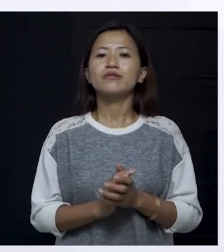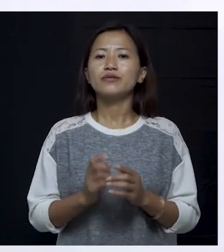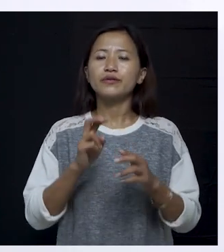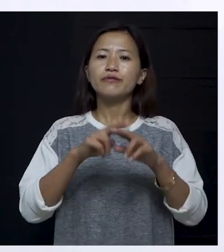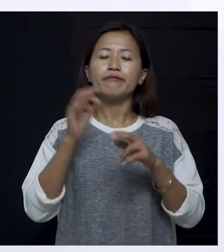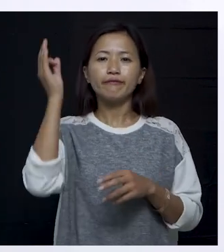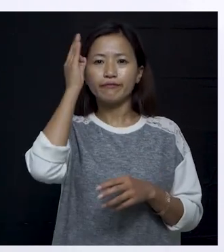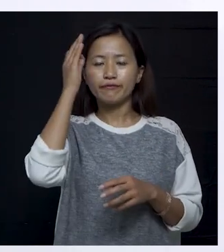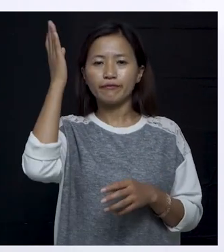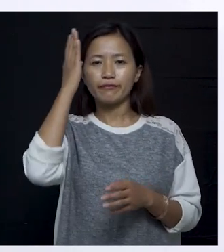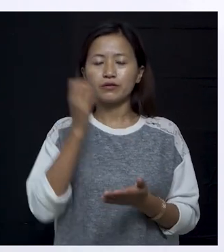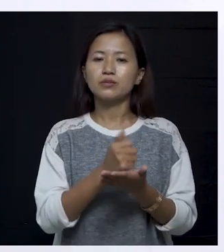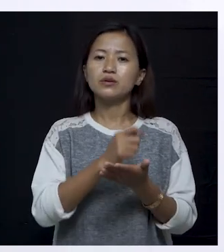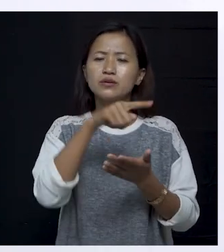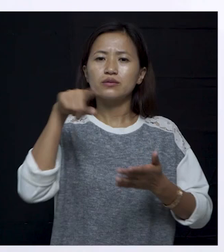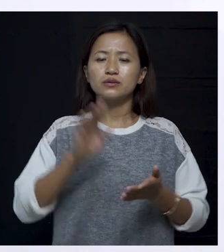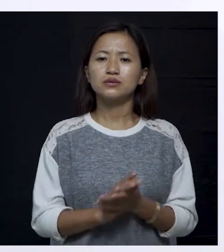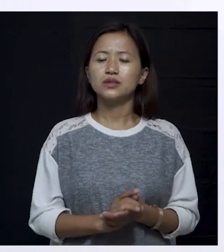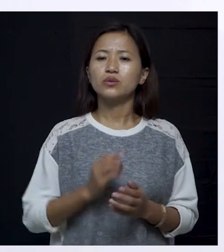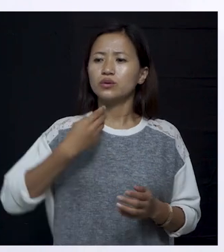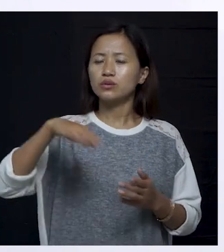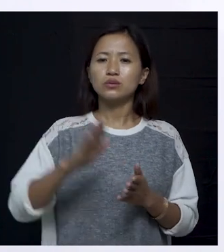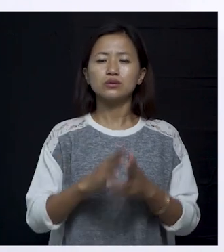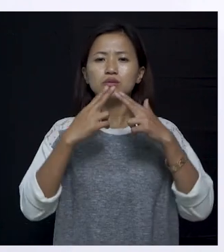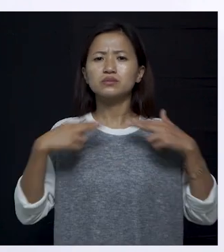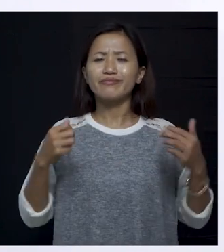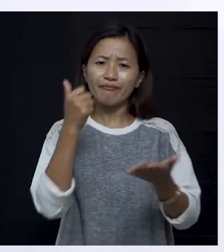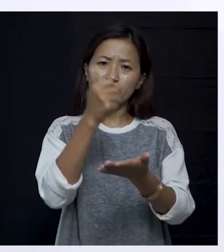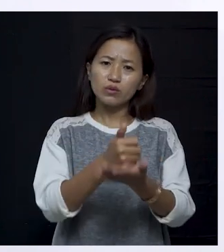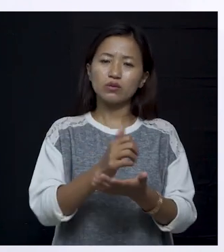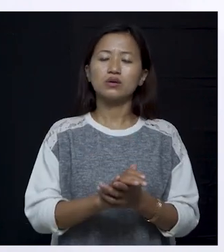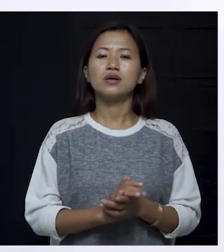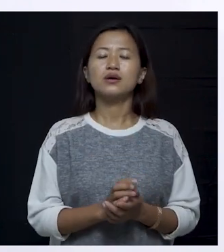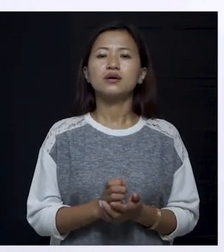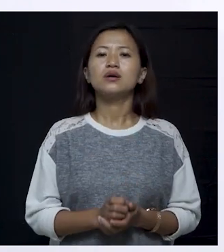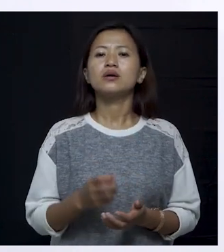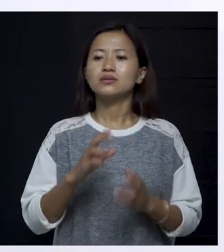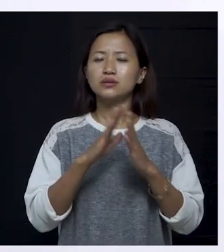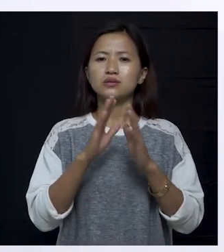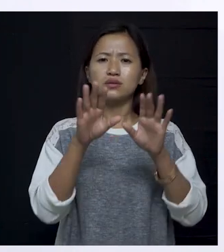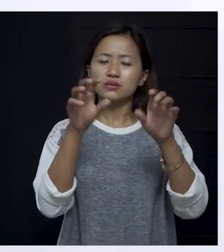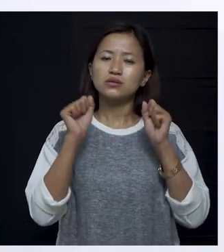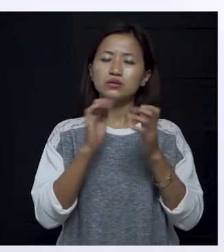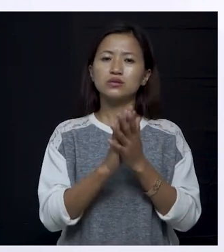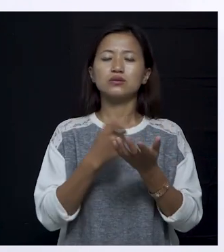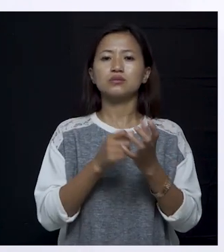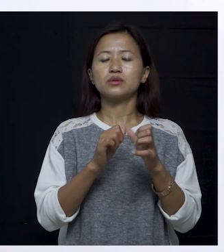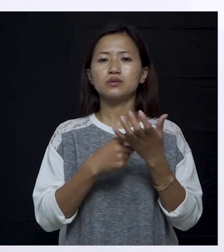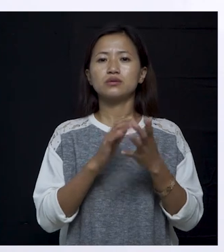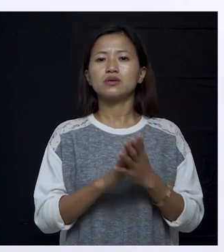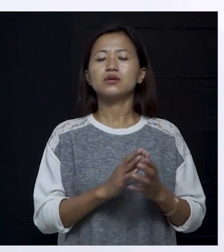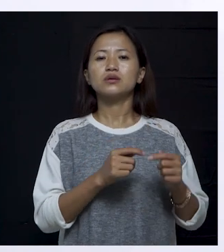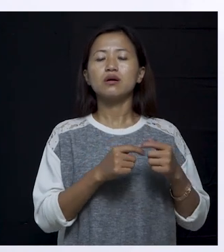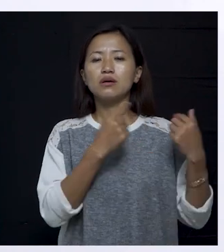go to the court, right? So this is the reason why they say that constitutional remedies is the heart and